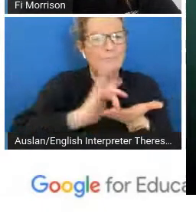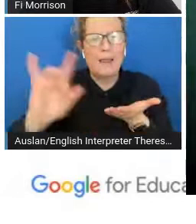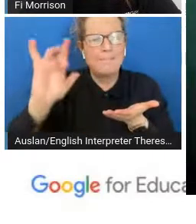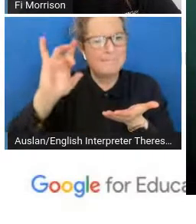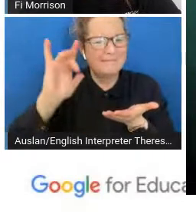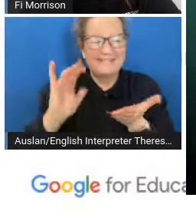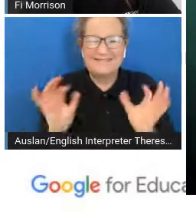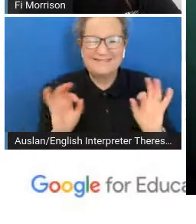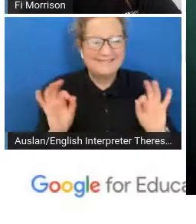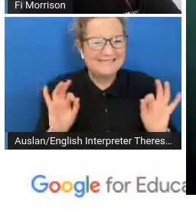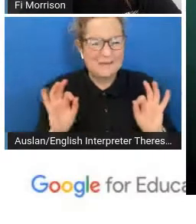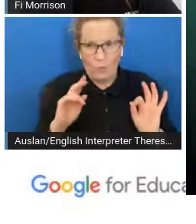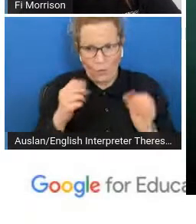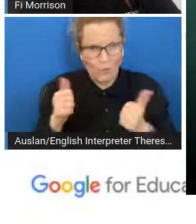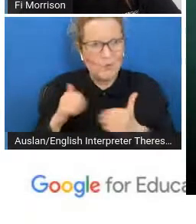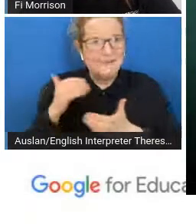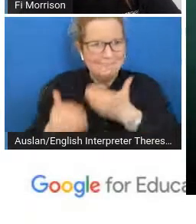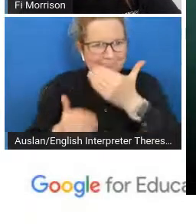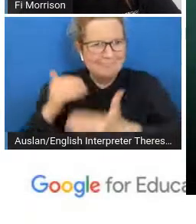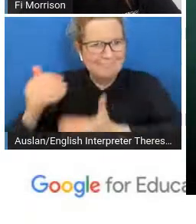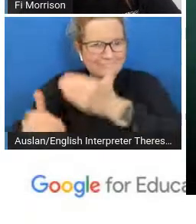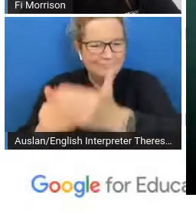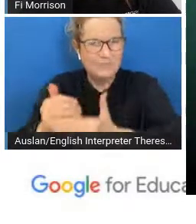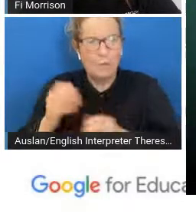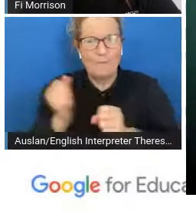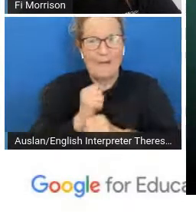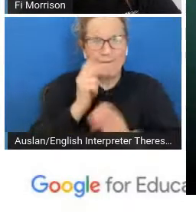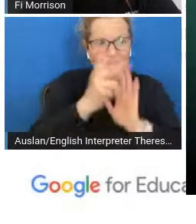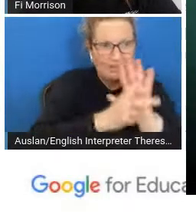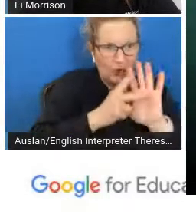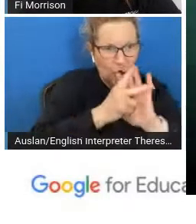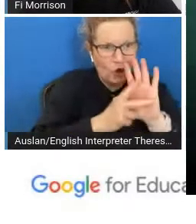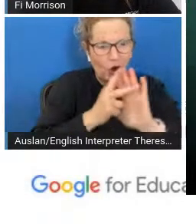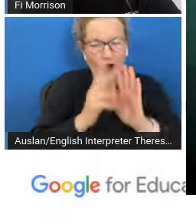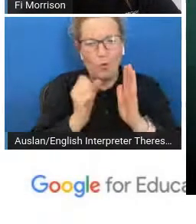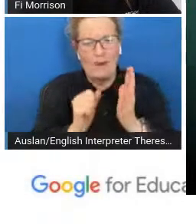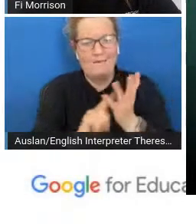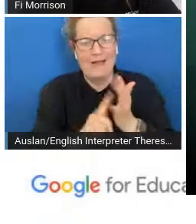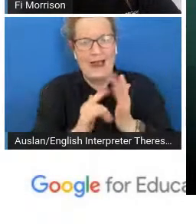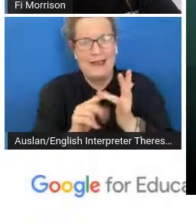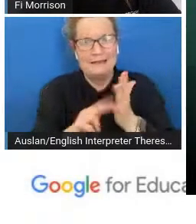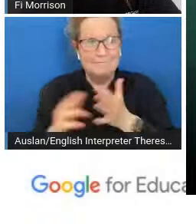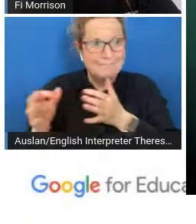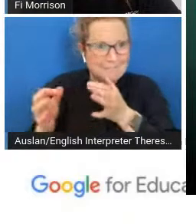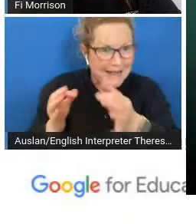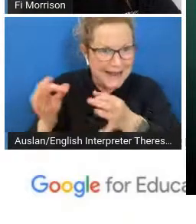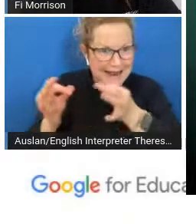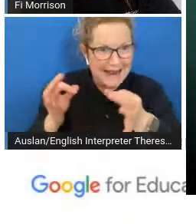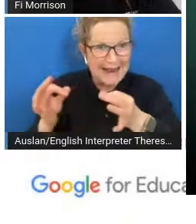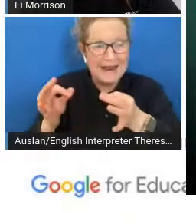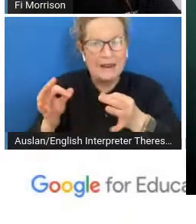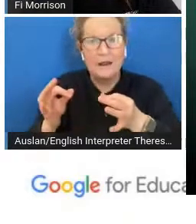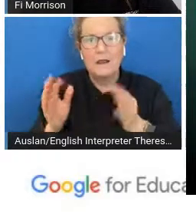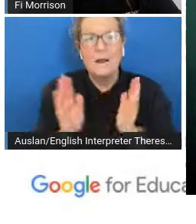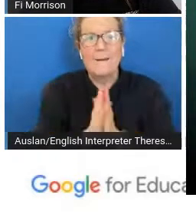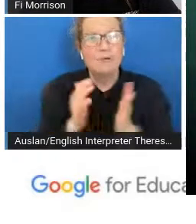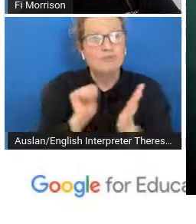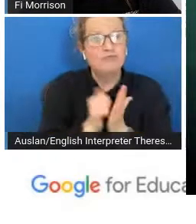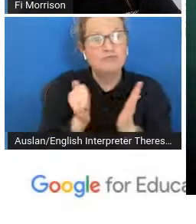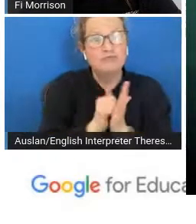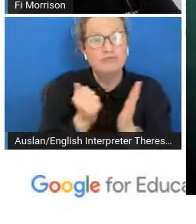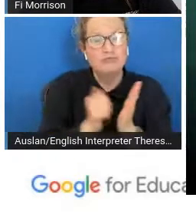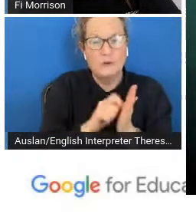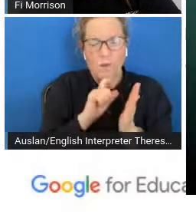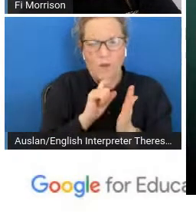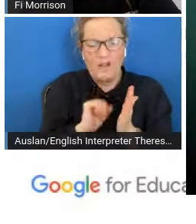used. So this is something we're doing. We're doing videos, we're doing lesson plans, and we're printing these books, which are going to be in language, and they're